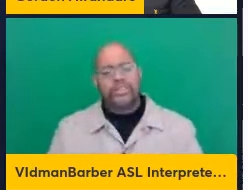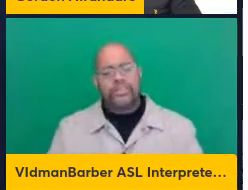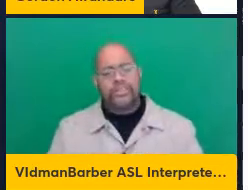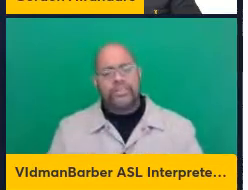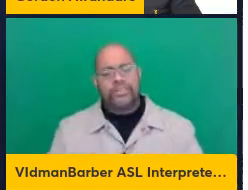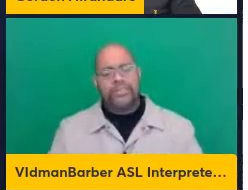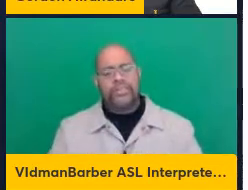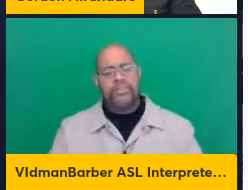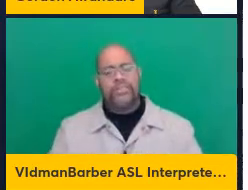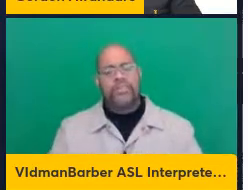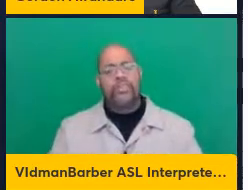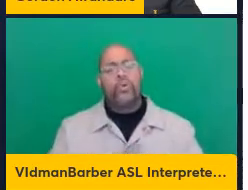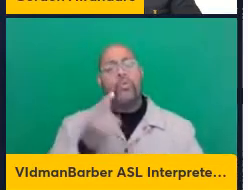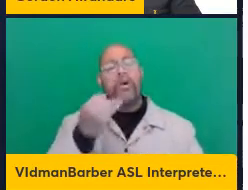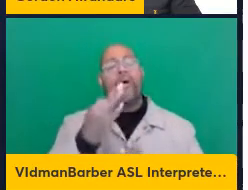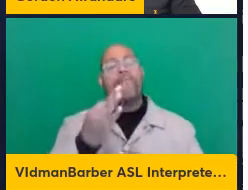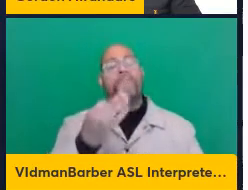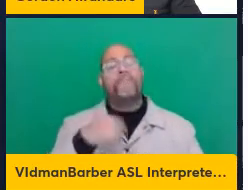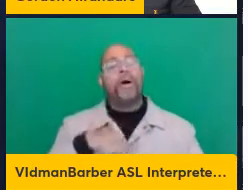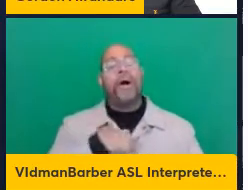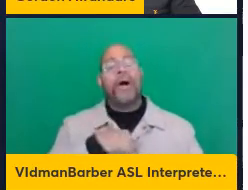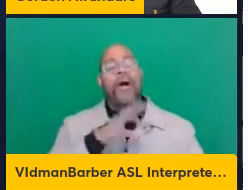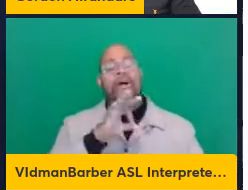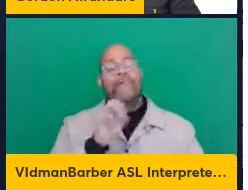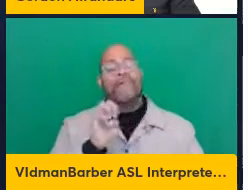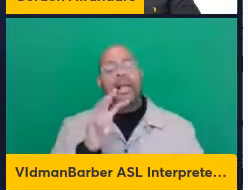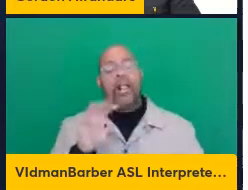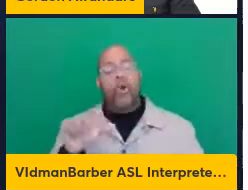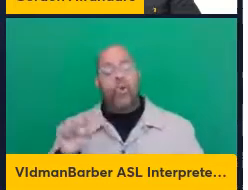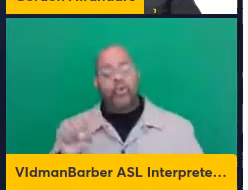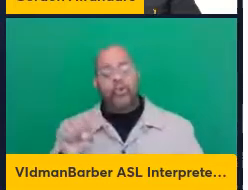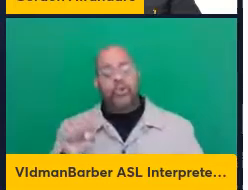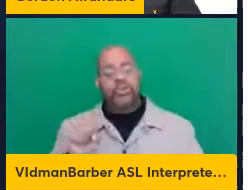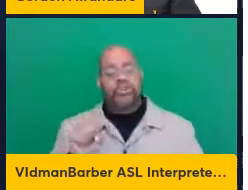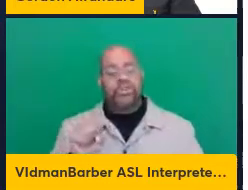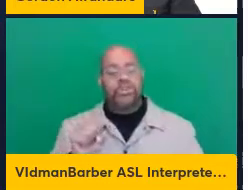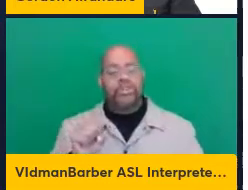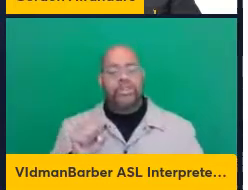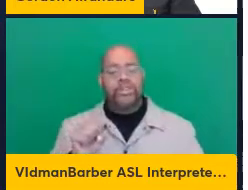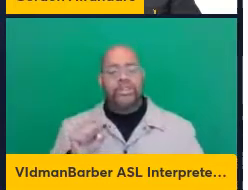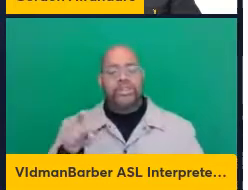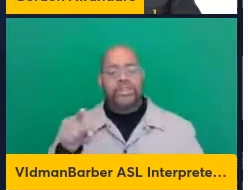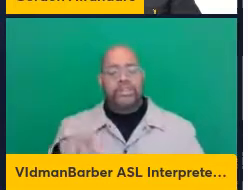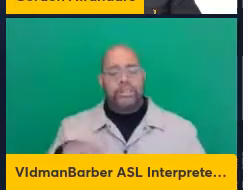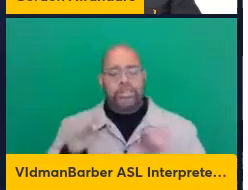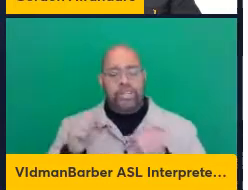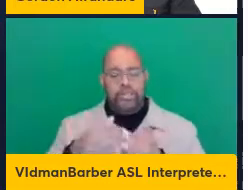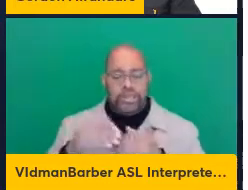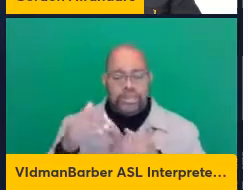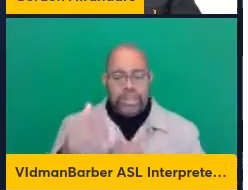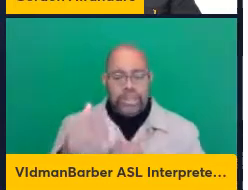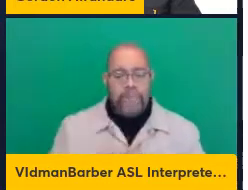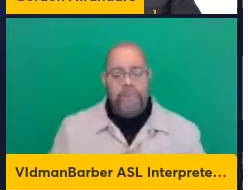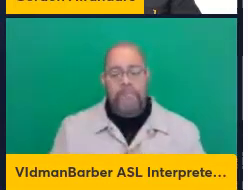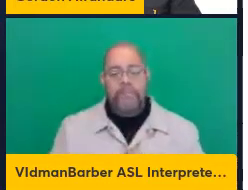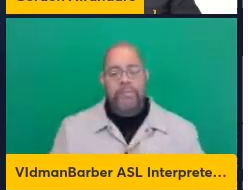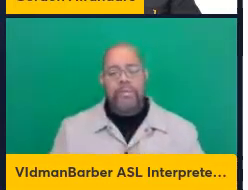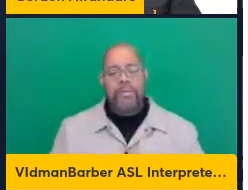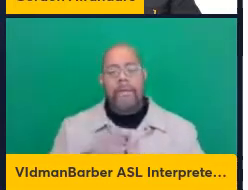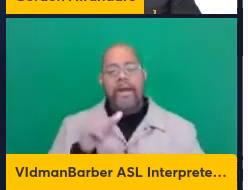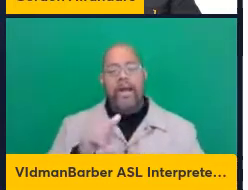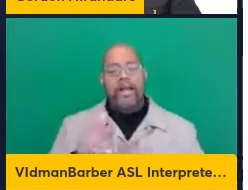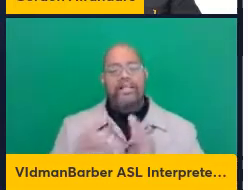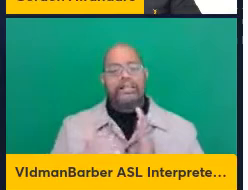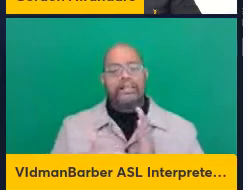field. So one of our fellows, Dr. Yabediako, he took a bold step to start a biotech company called